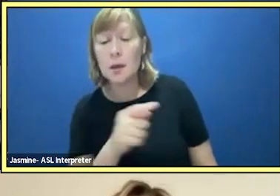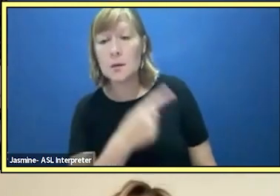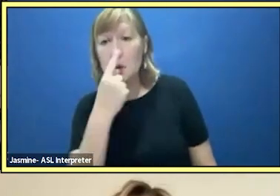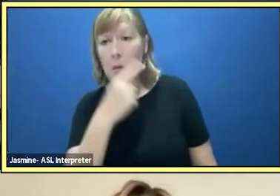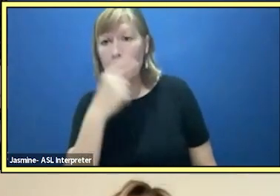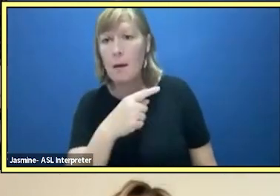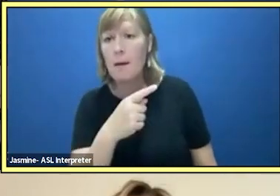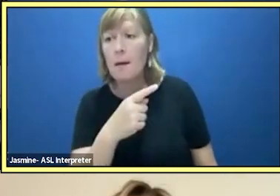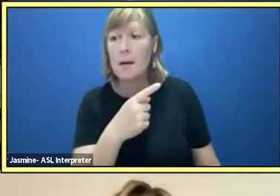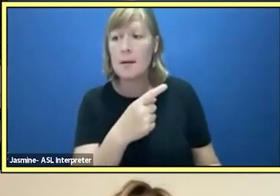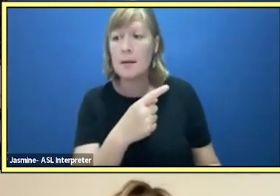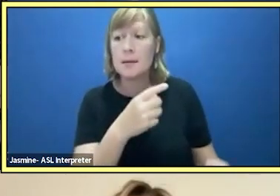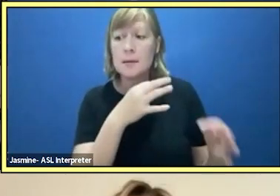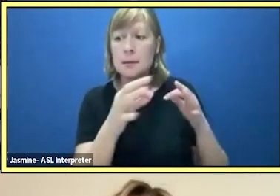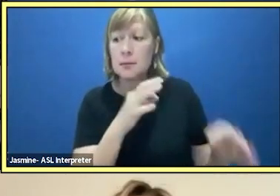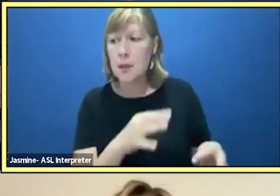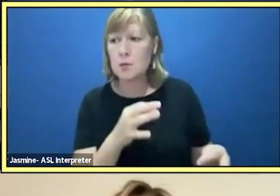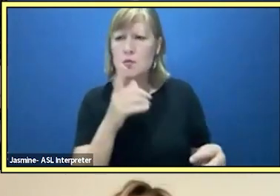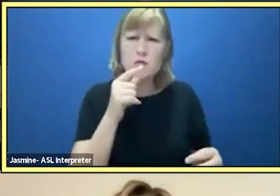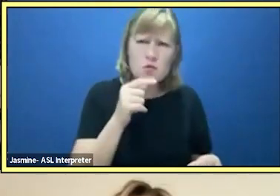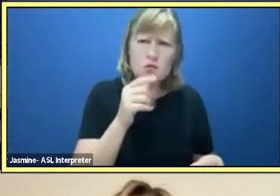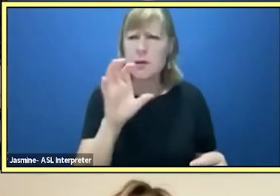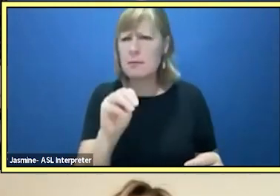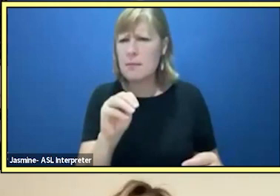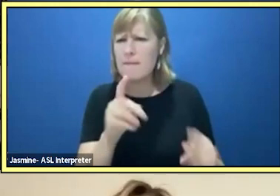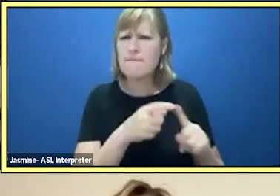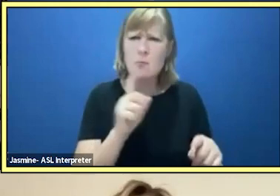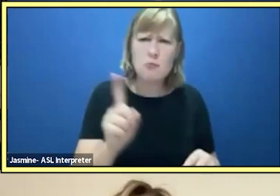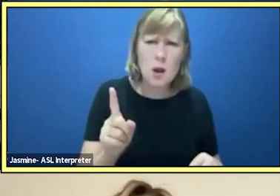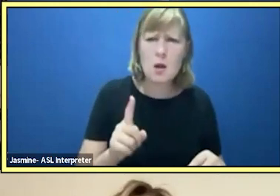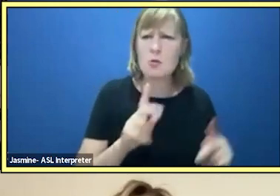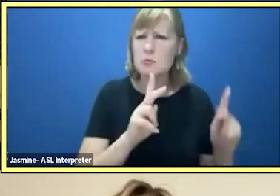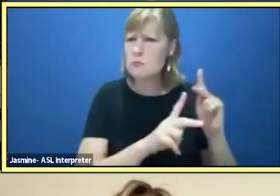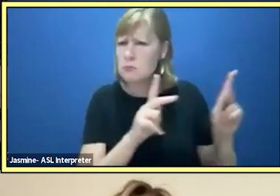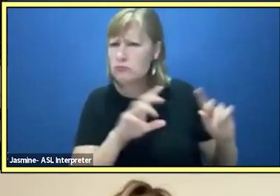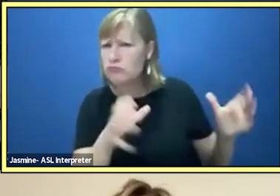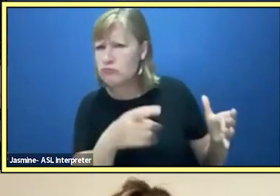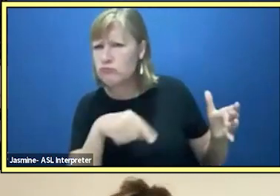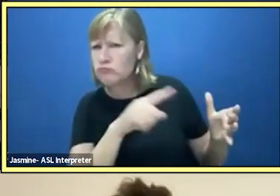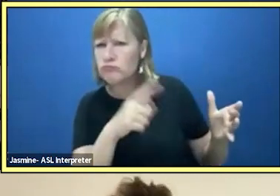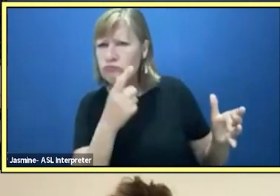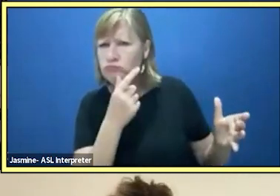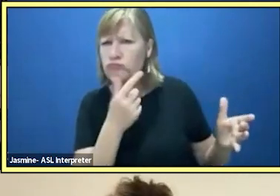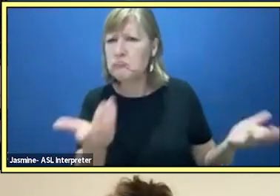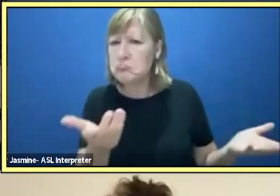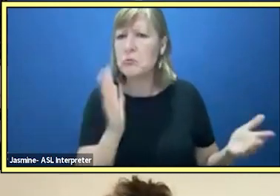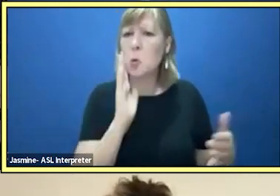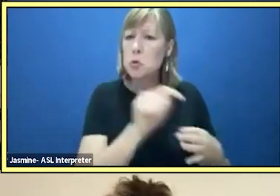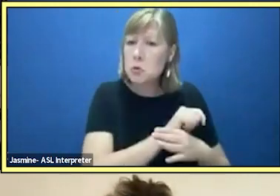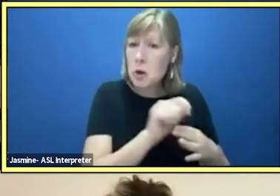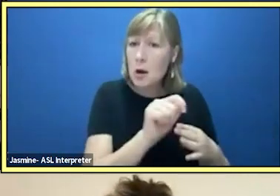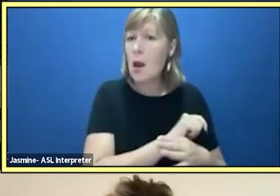who are the case managers, where are they coming from, and how are they going to be trained,